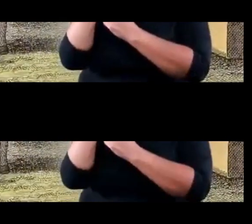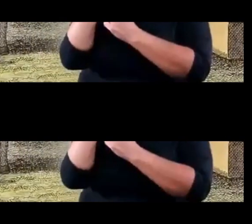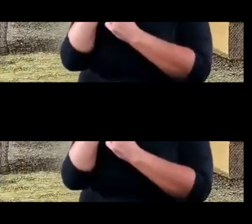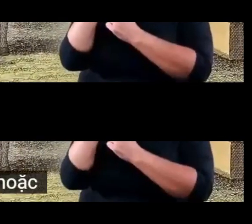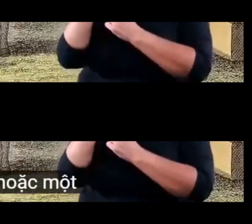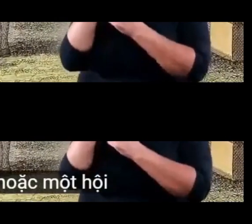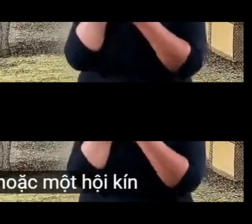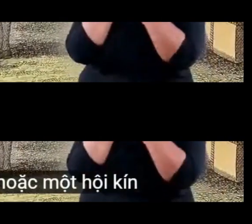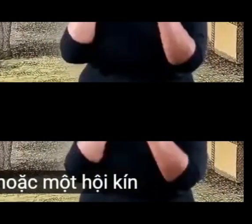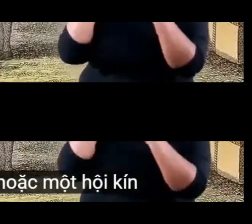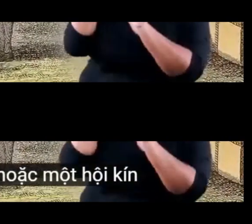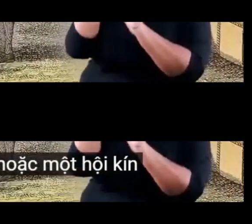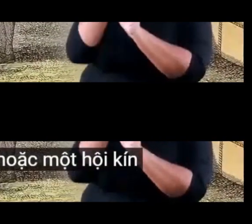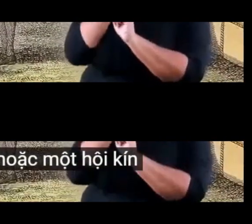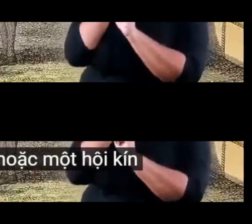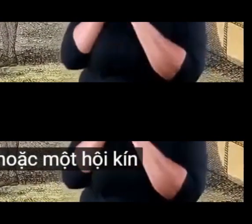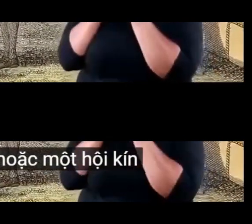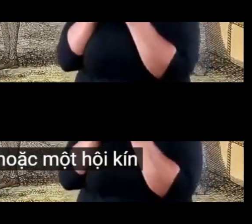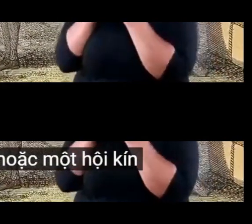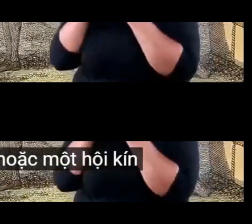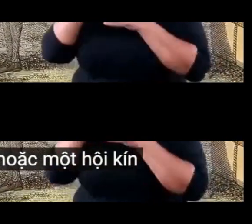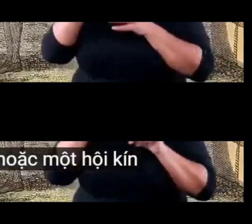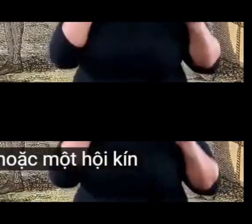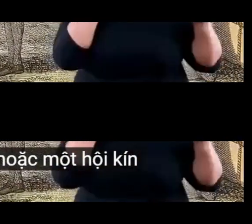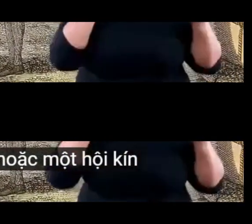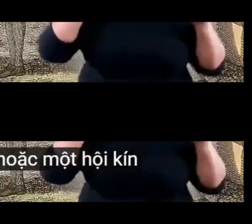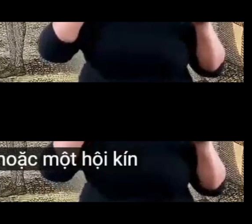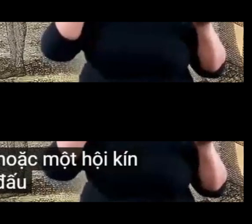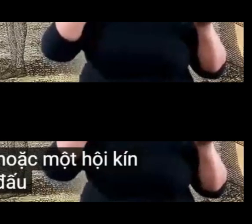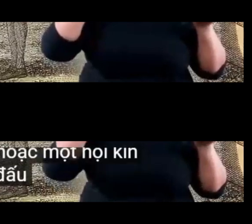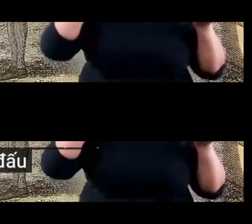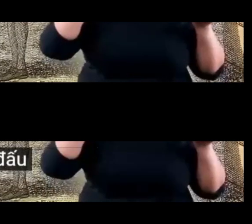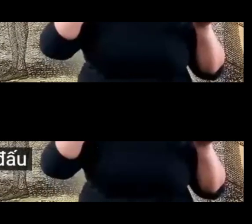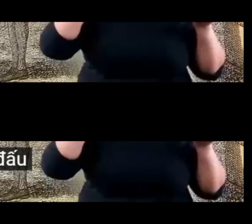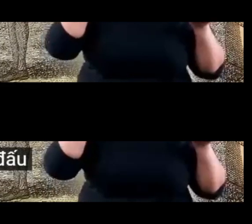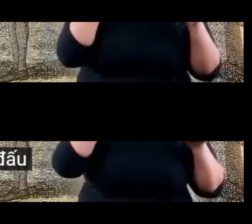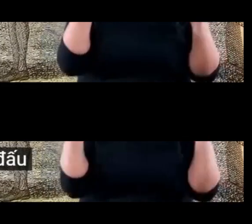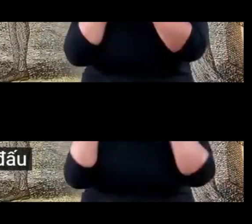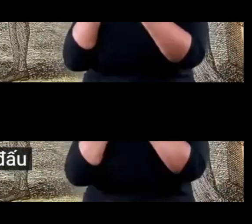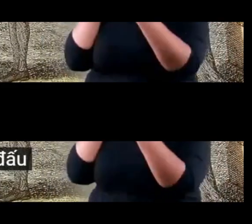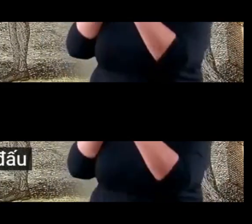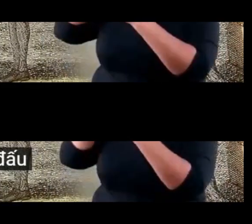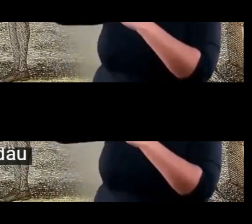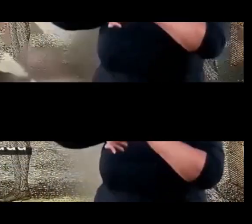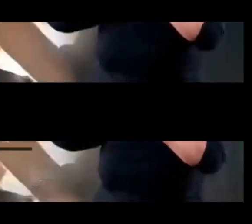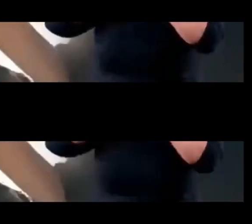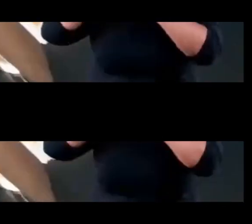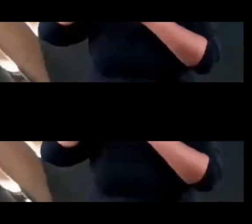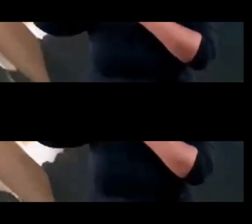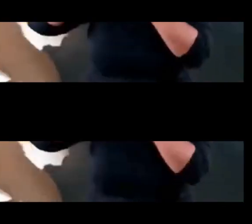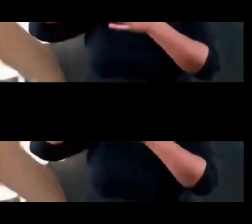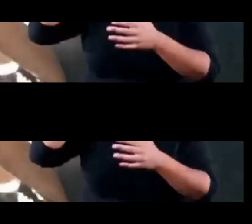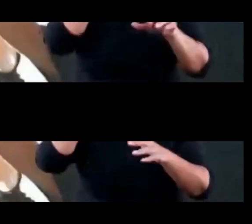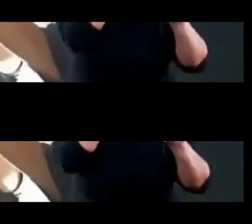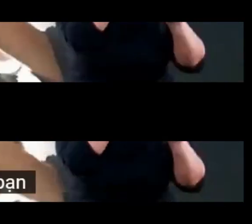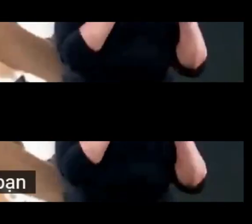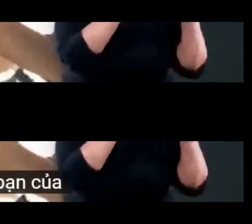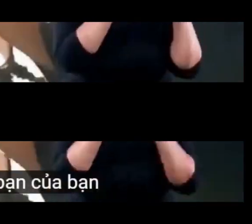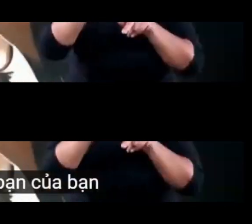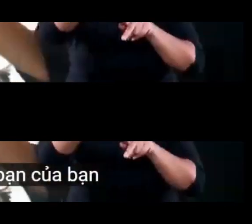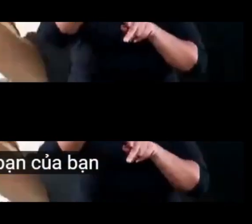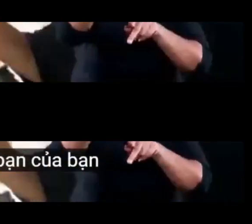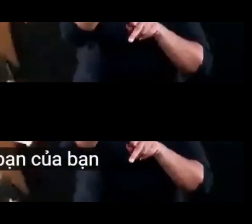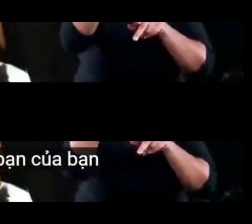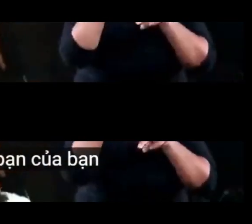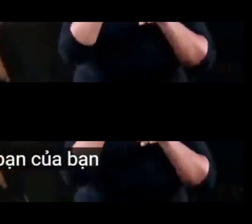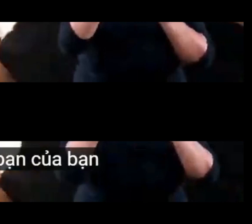Liberty were a secret society of colonists in America who fought against Britain's taxes. This group is like you and your